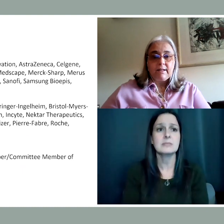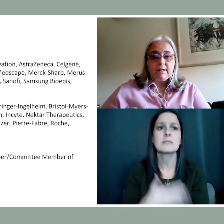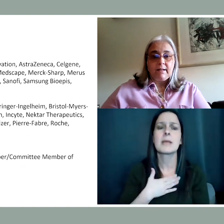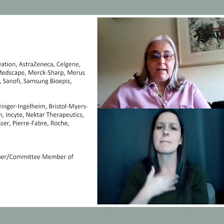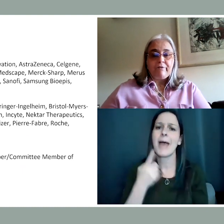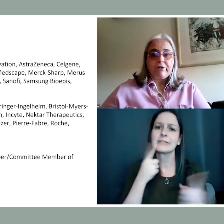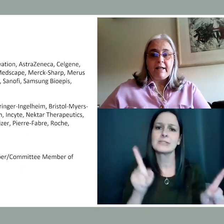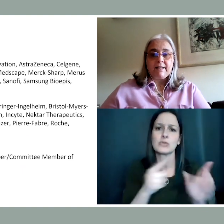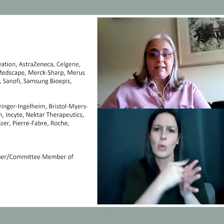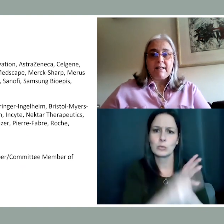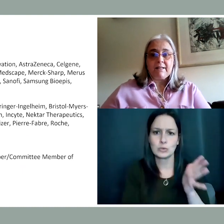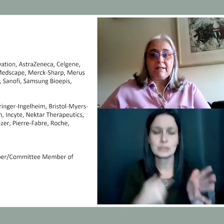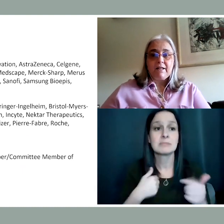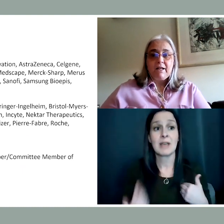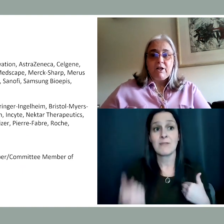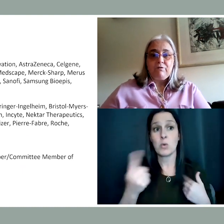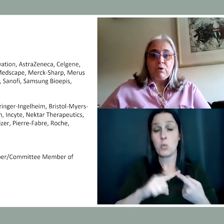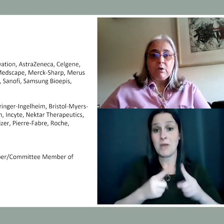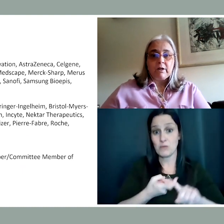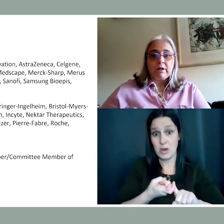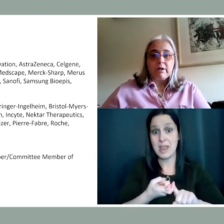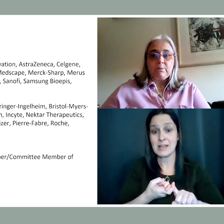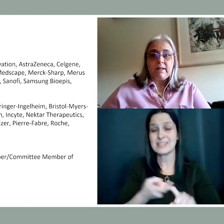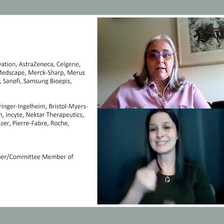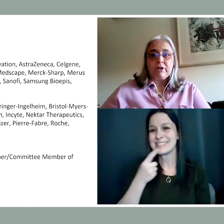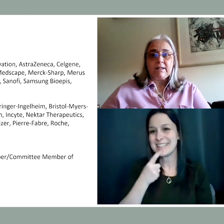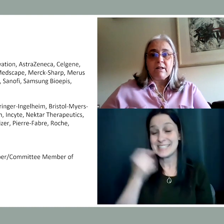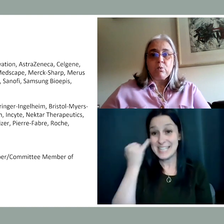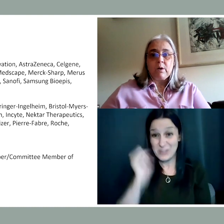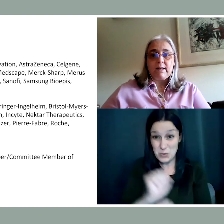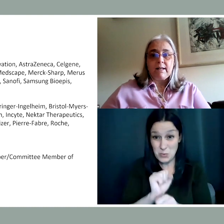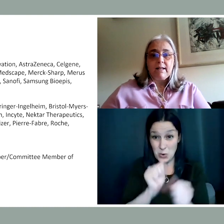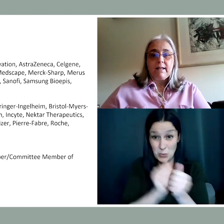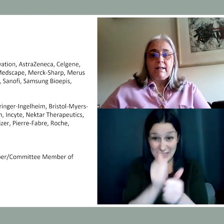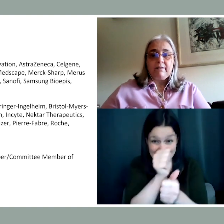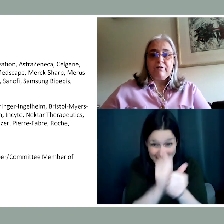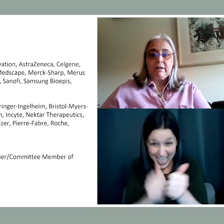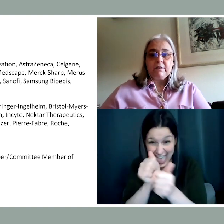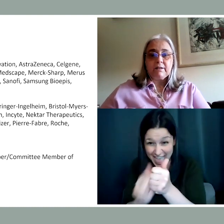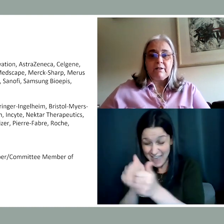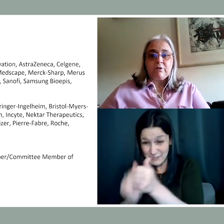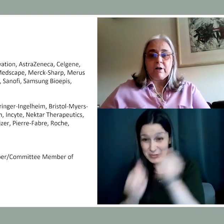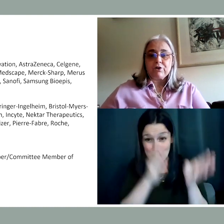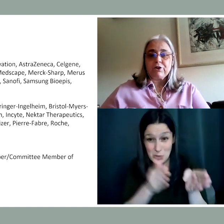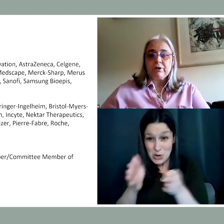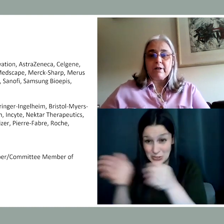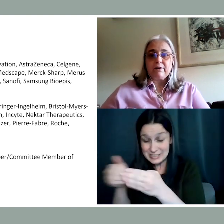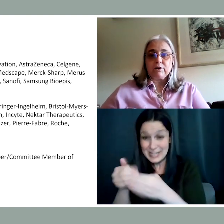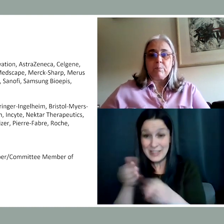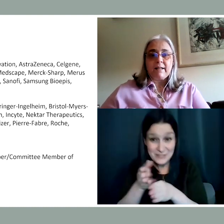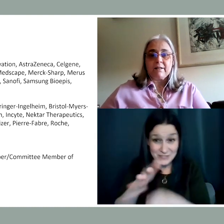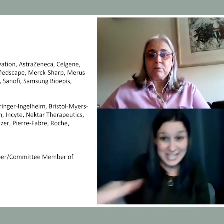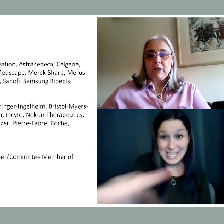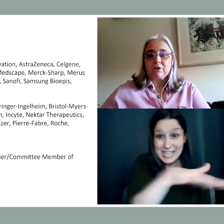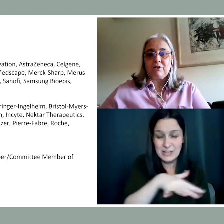disclosures. I have a friend that says, if you work with every single one in the field, you are for sure